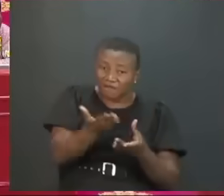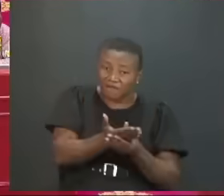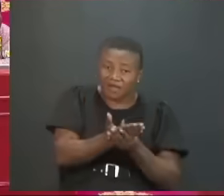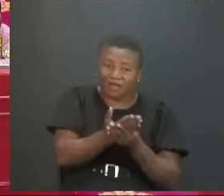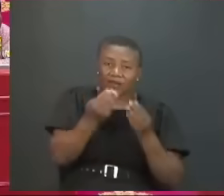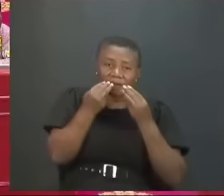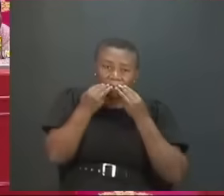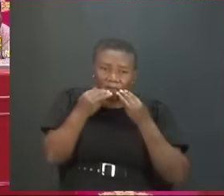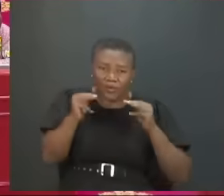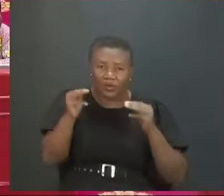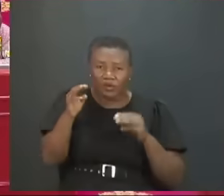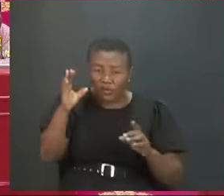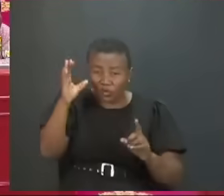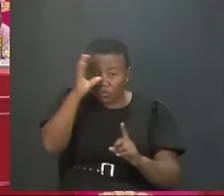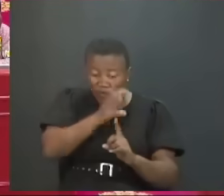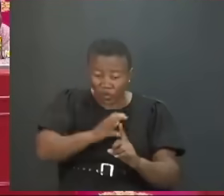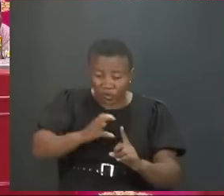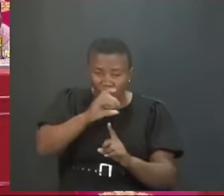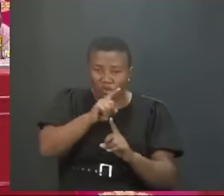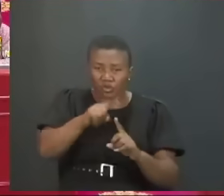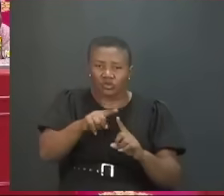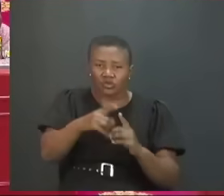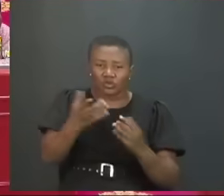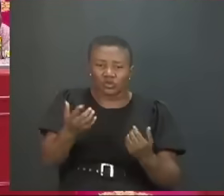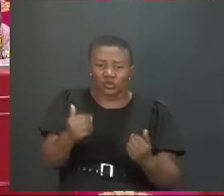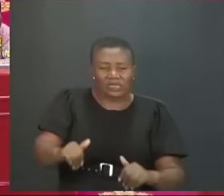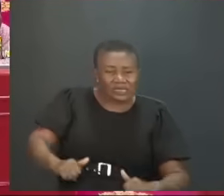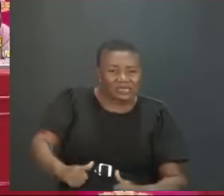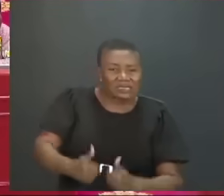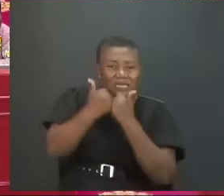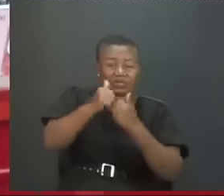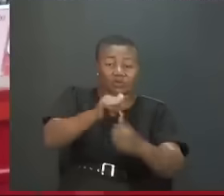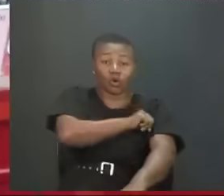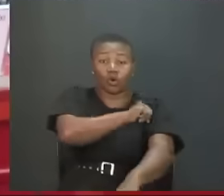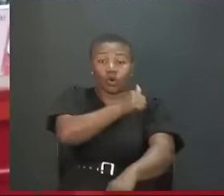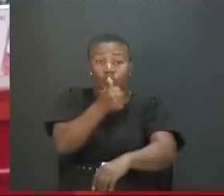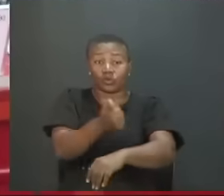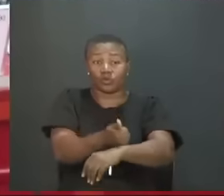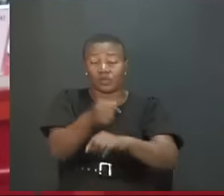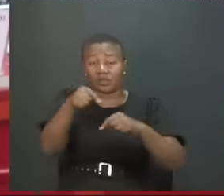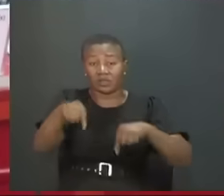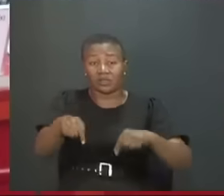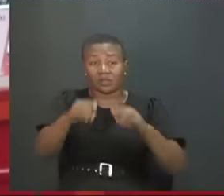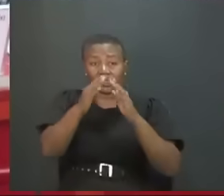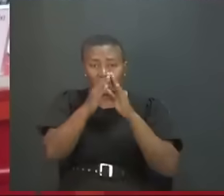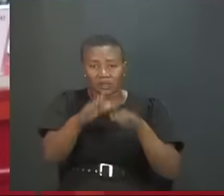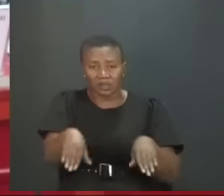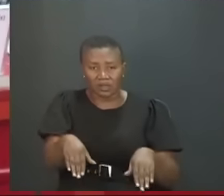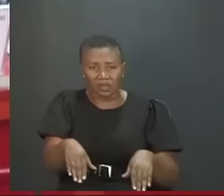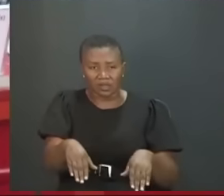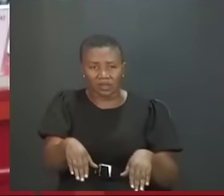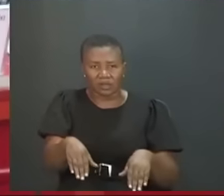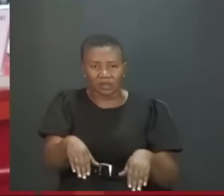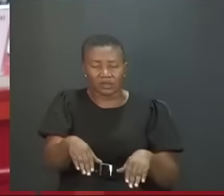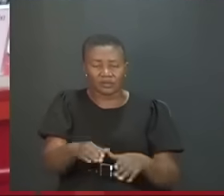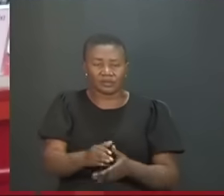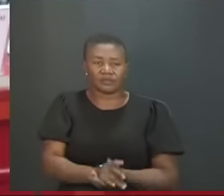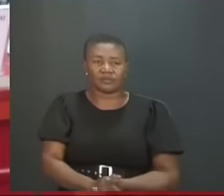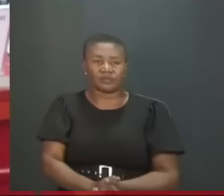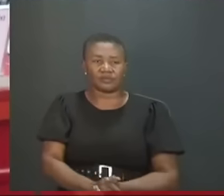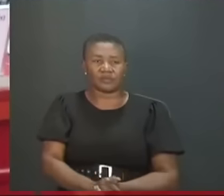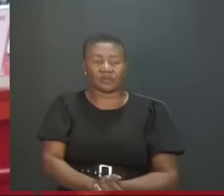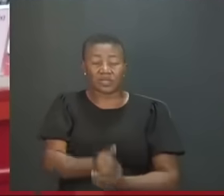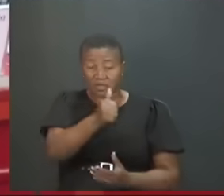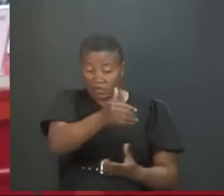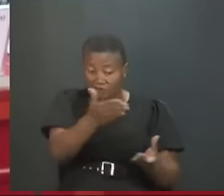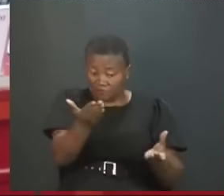to challenge the authority of this House to have the nominee considered by the Appointments Committee. He filed the motion.